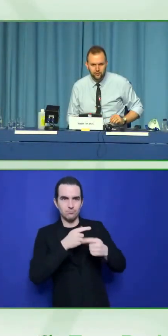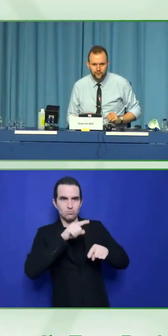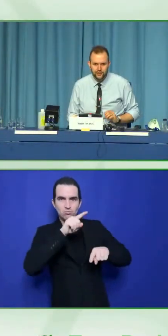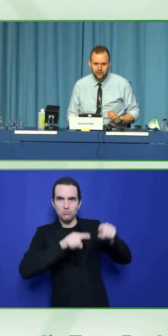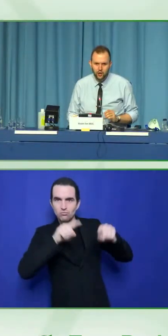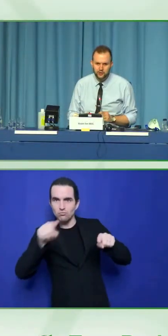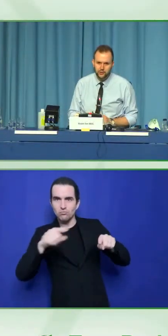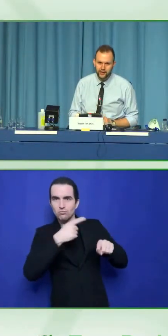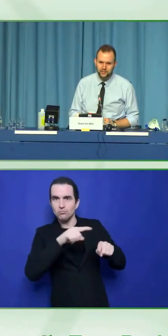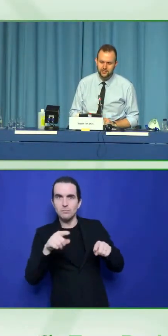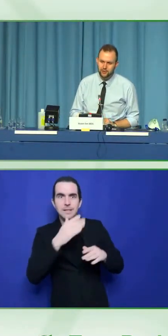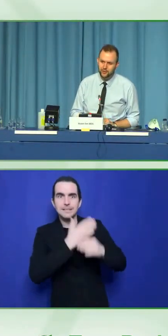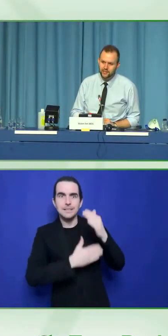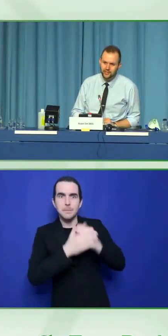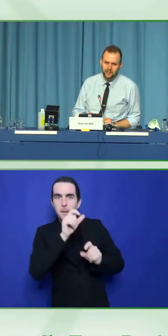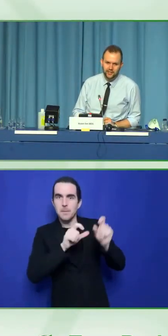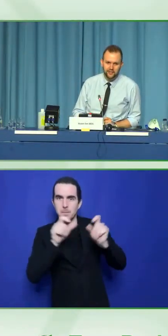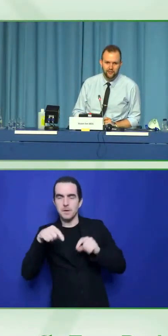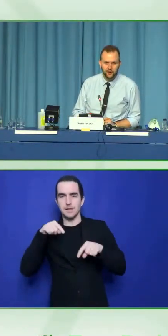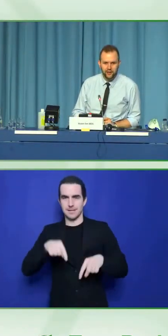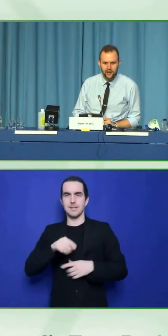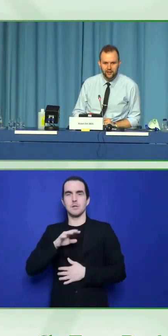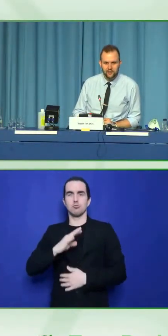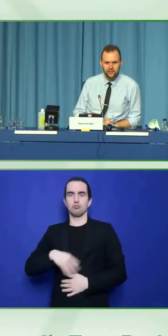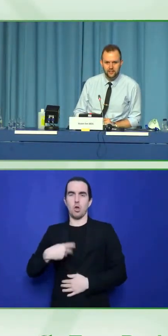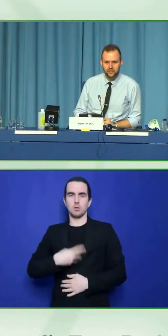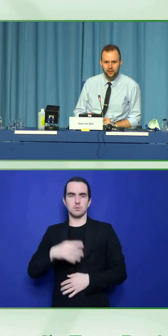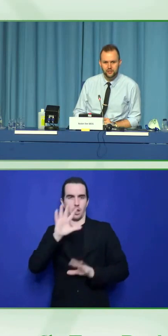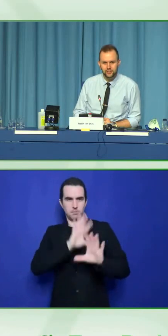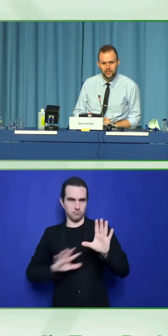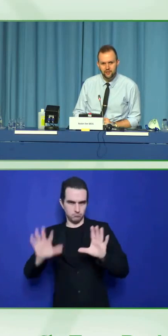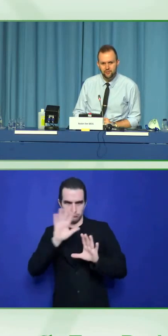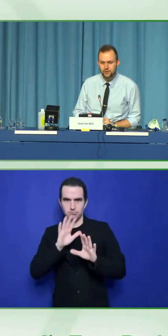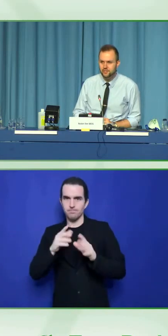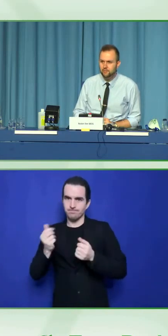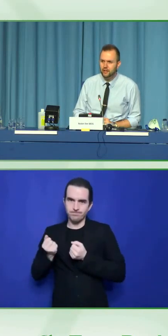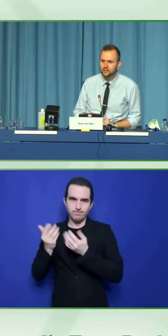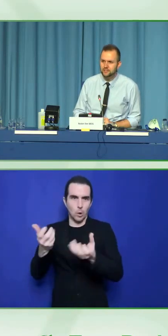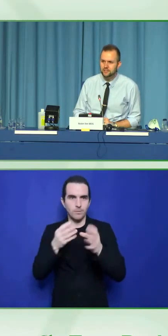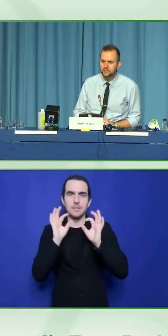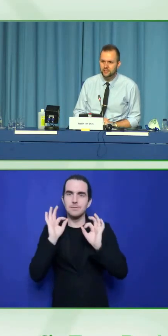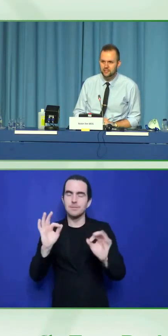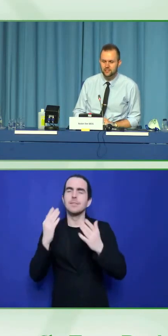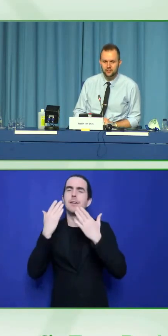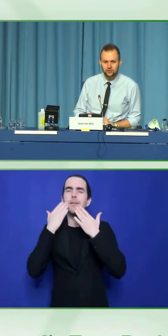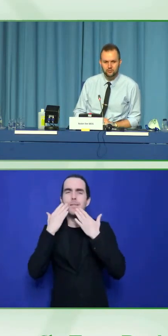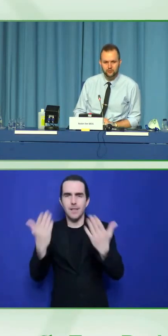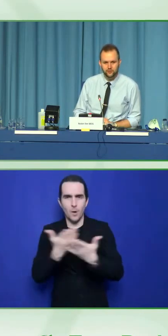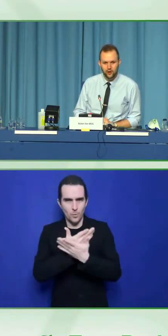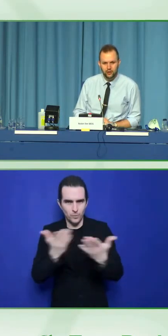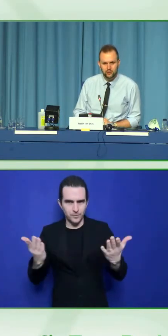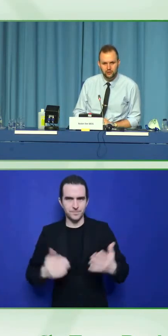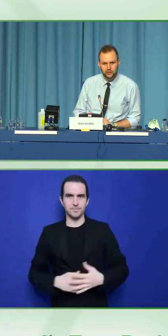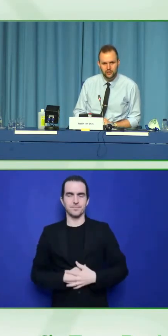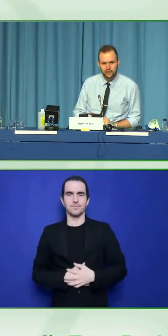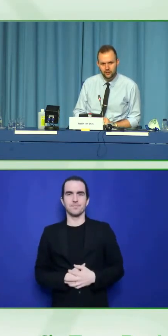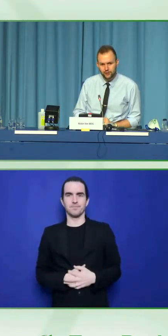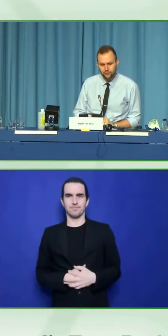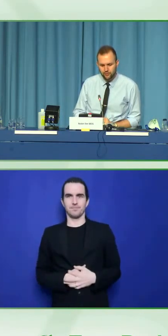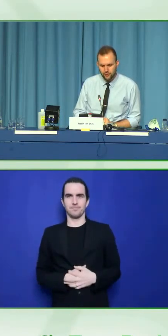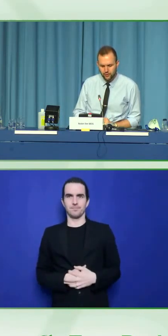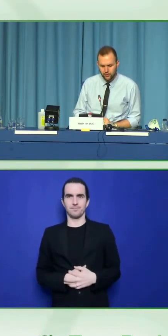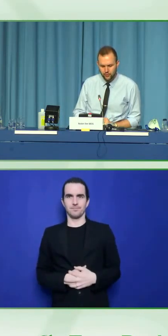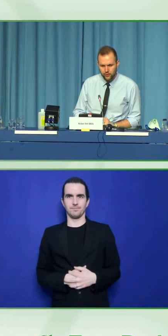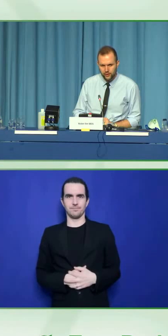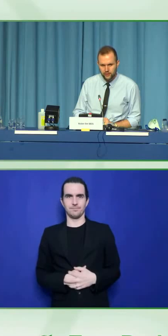A perfect call to action, Marinka, at the very end, encouraging other municipalities and cities in Europe to follow and